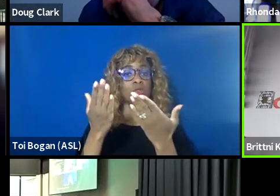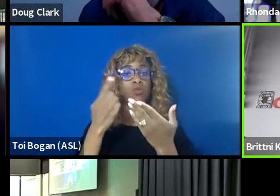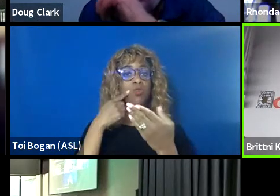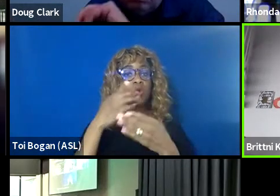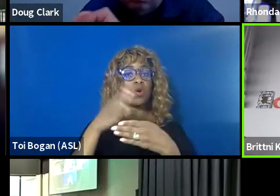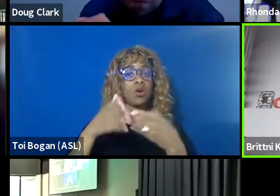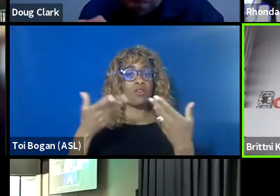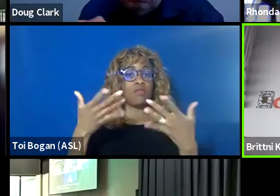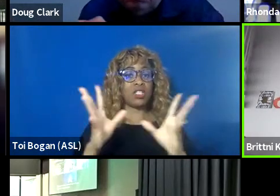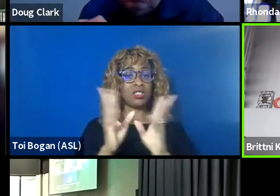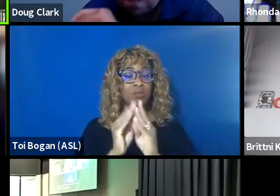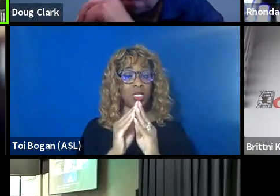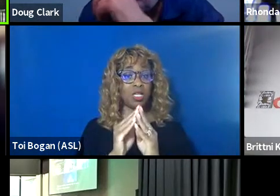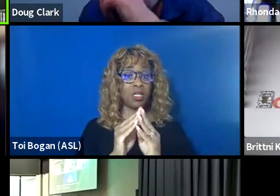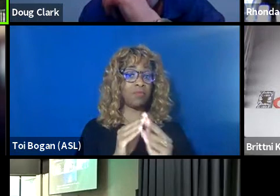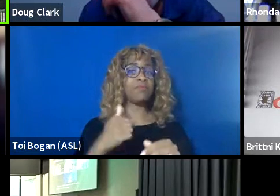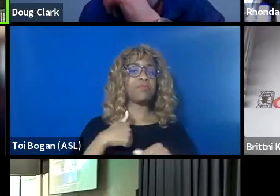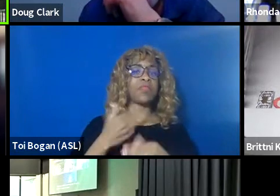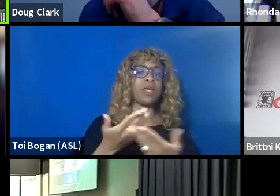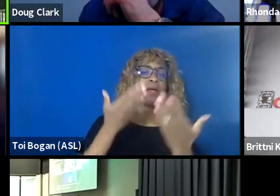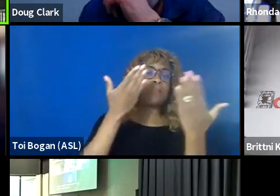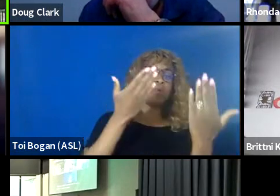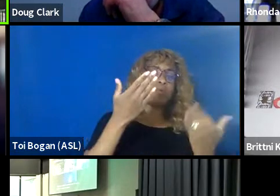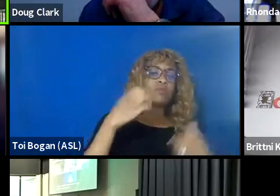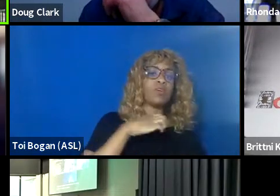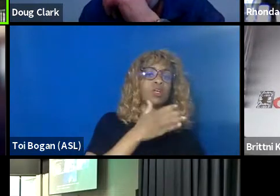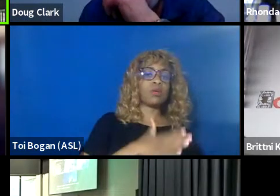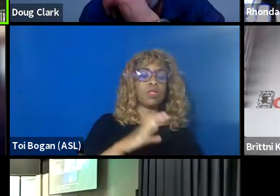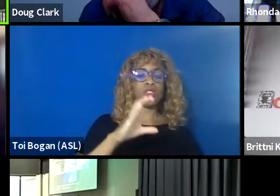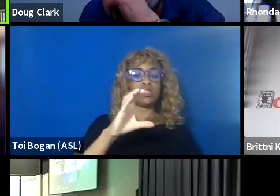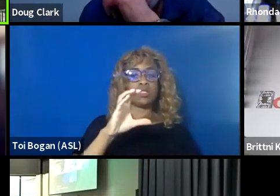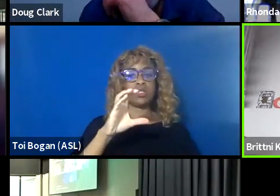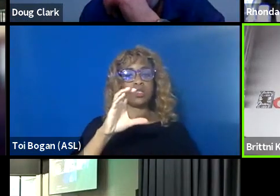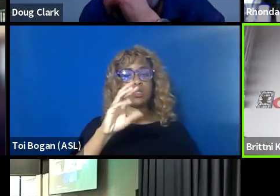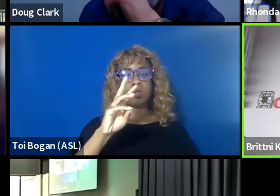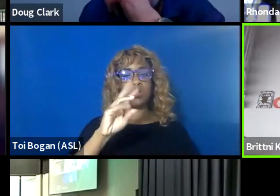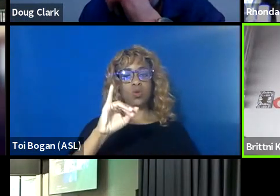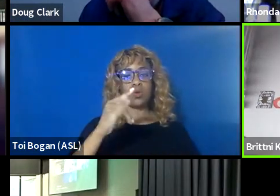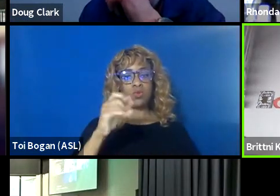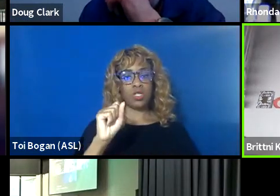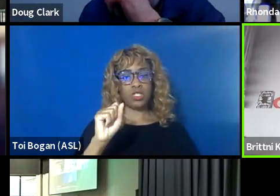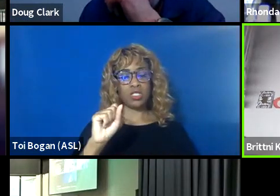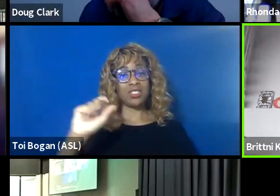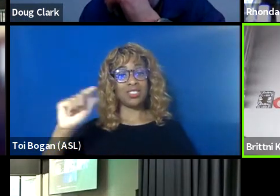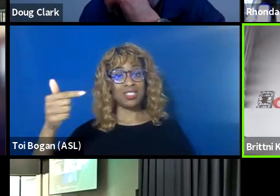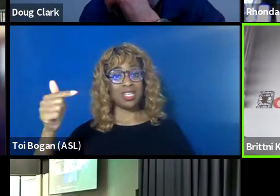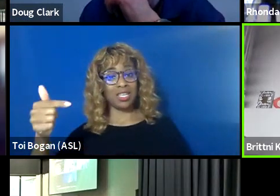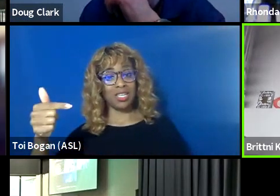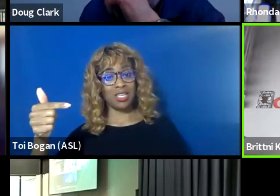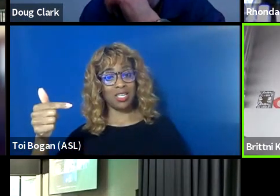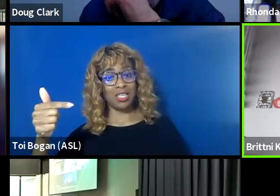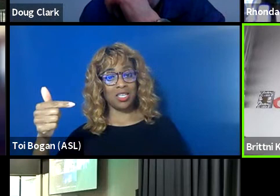have a motion to adjourn? So moved. Motion made by Commissioner Witches. May I have a second?